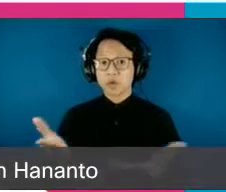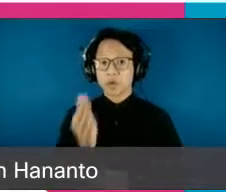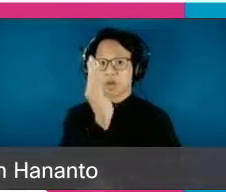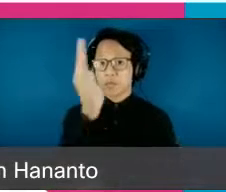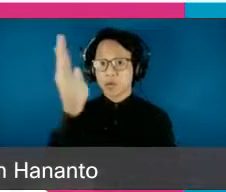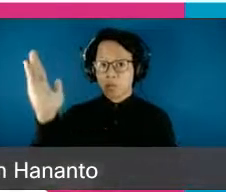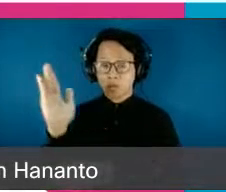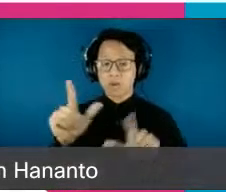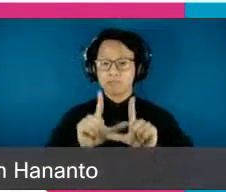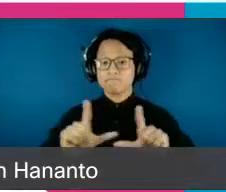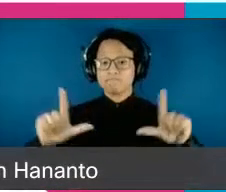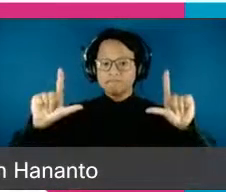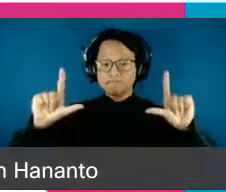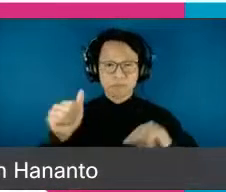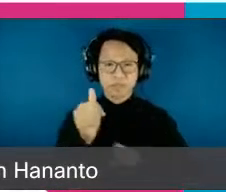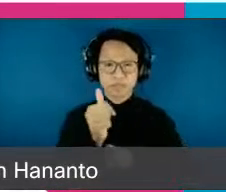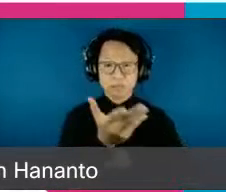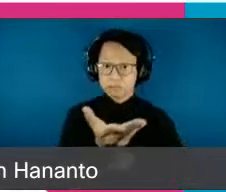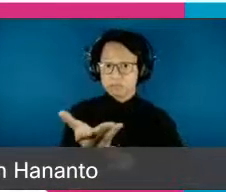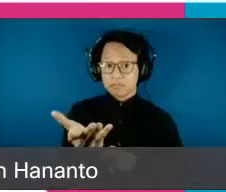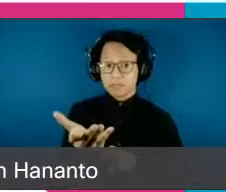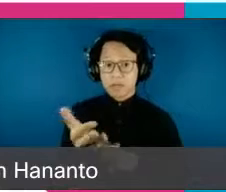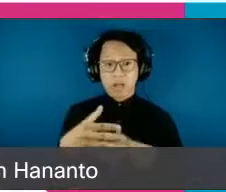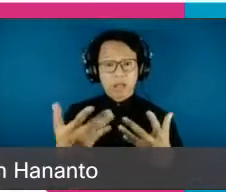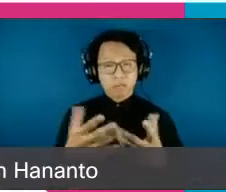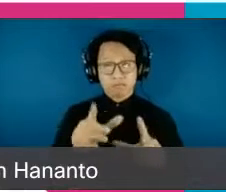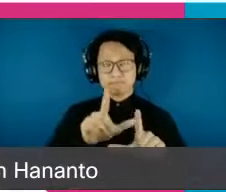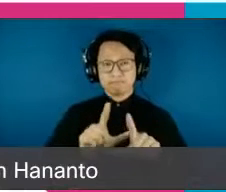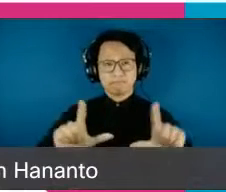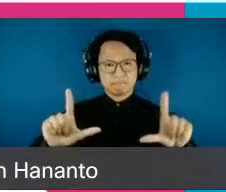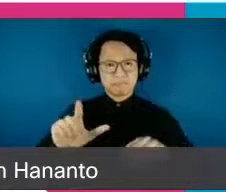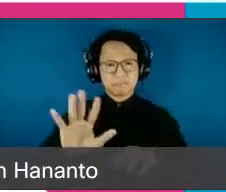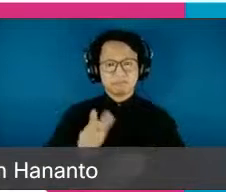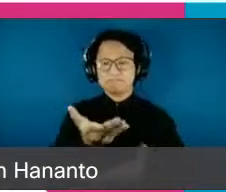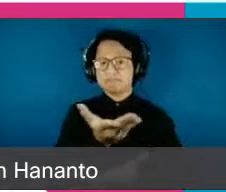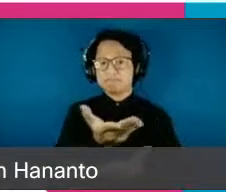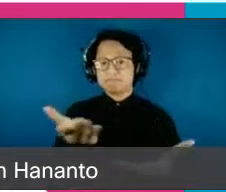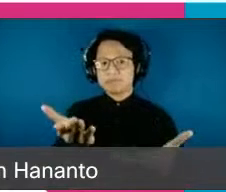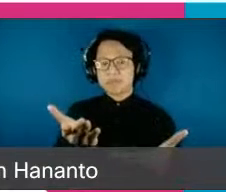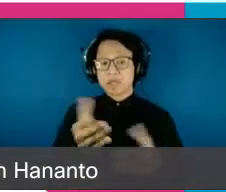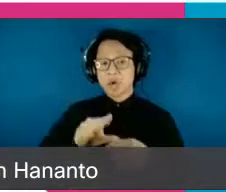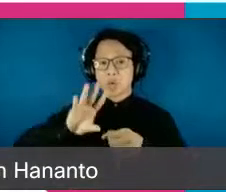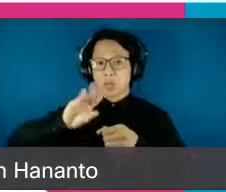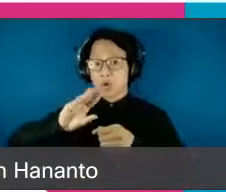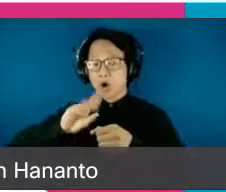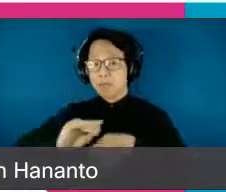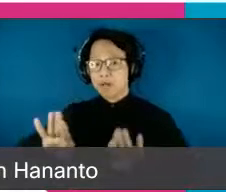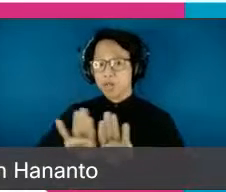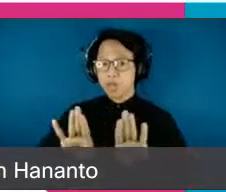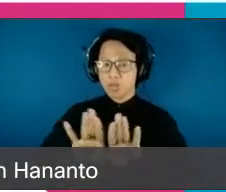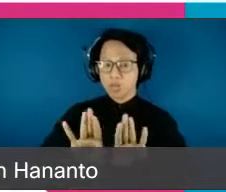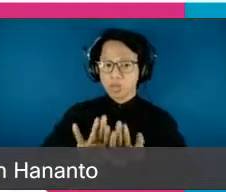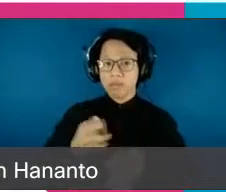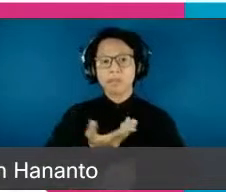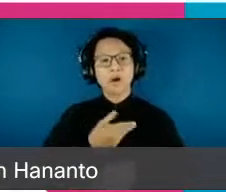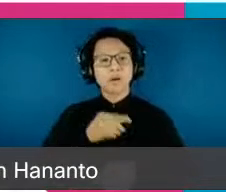video on as they see fit or not. We ask that all attendees please stay muted. And if you have any questions at any time, please type